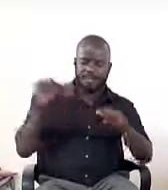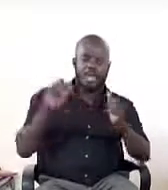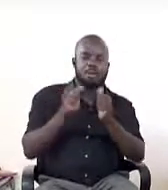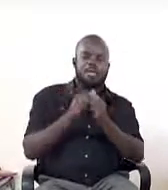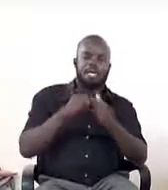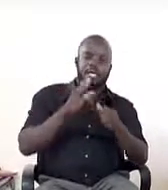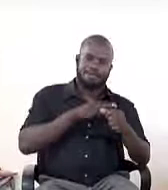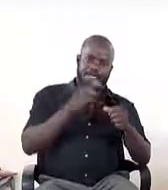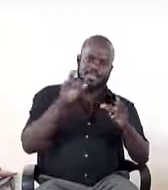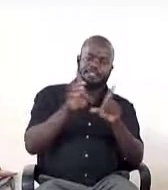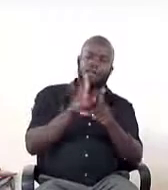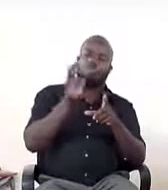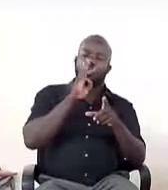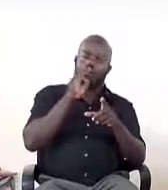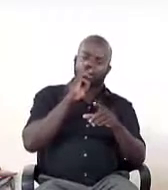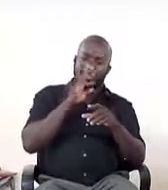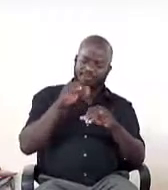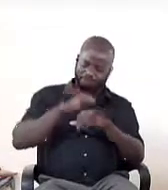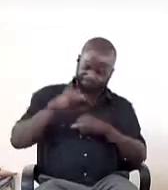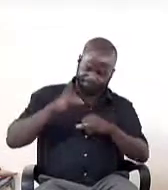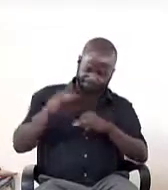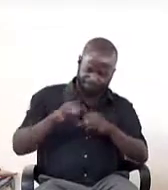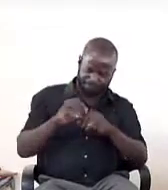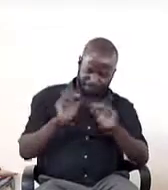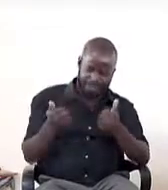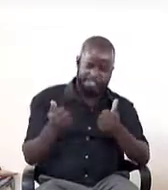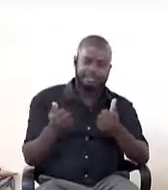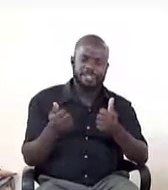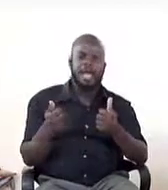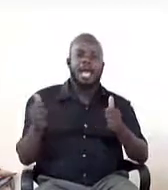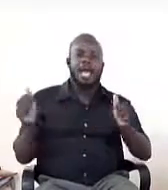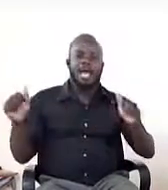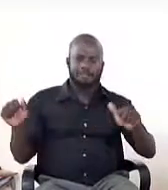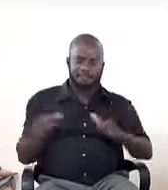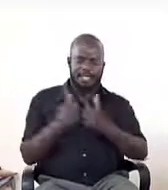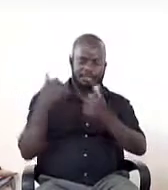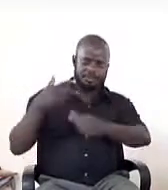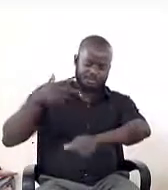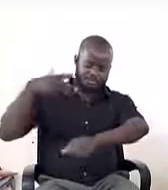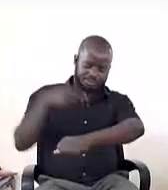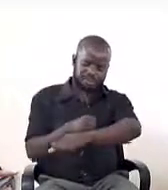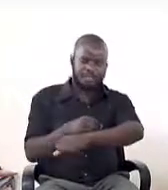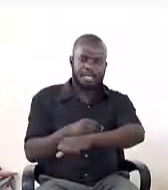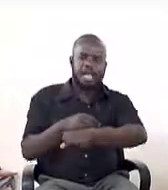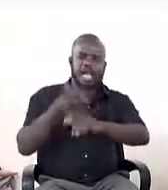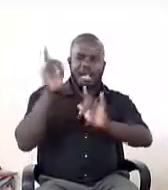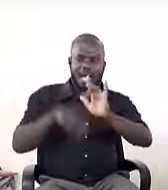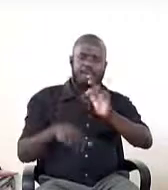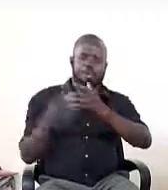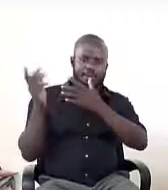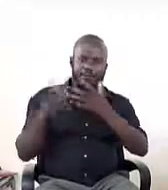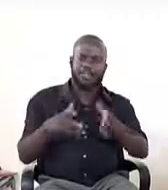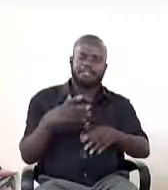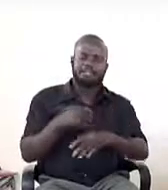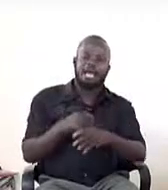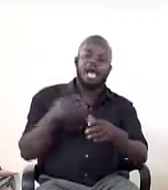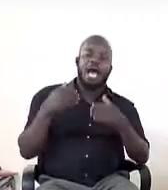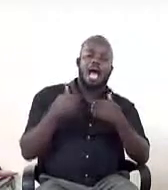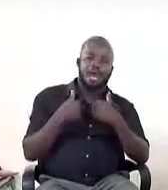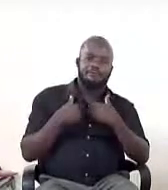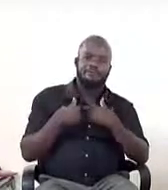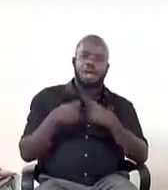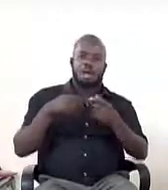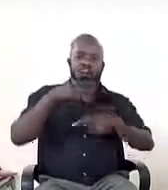they can be cleaned with bleach and rinsed well with water. And accidental needle sticks do not need to cause a transmission. There's